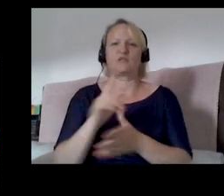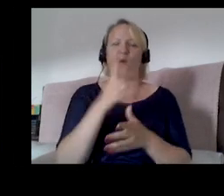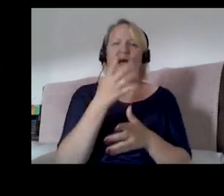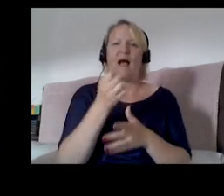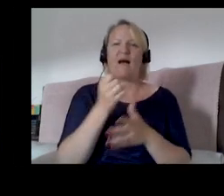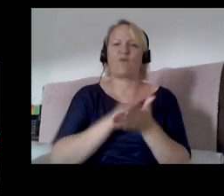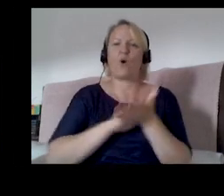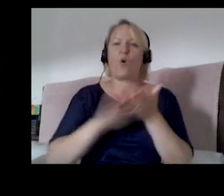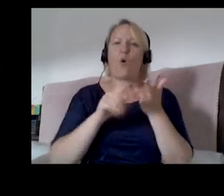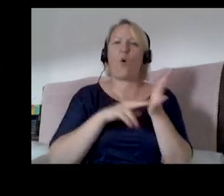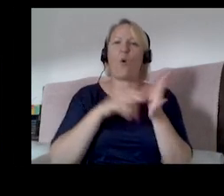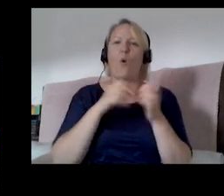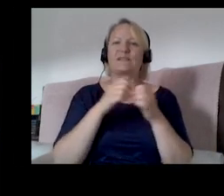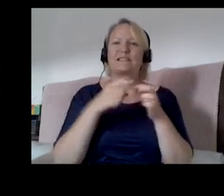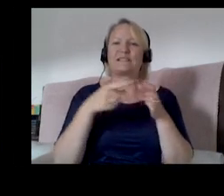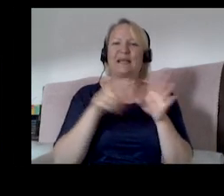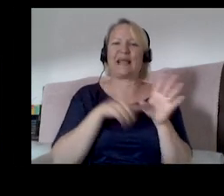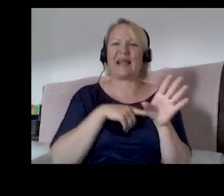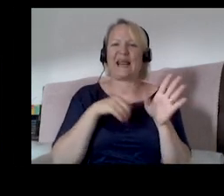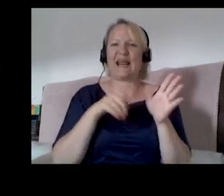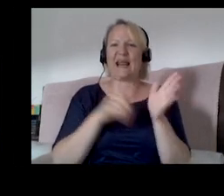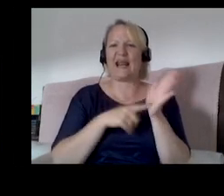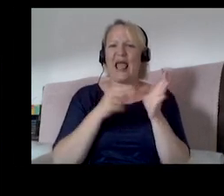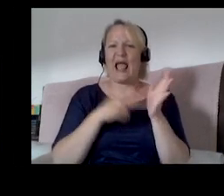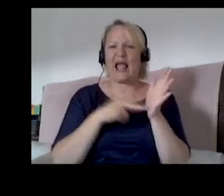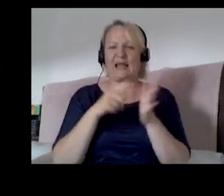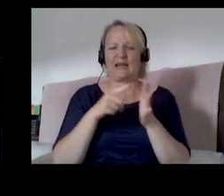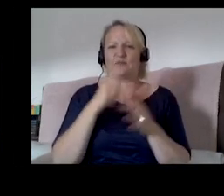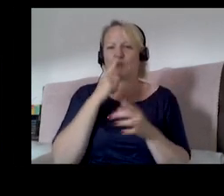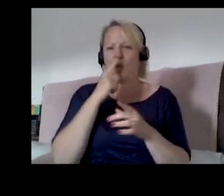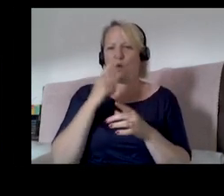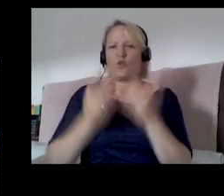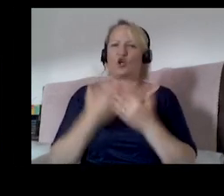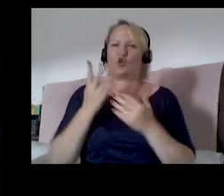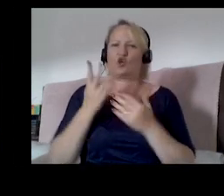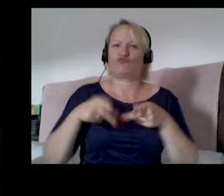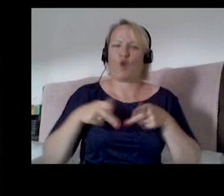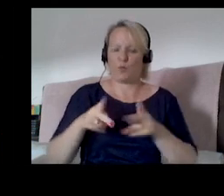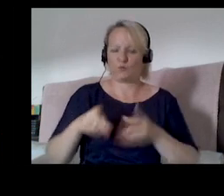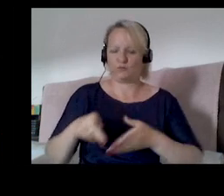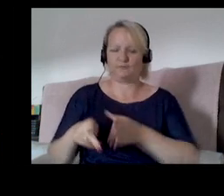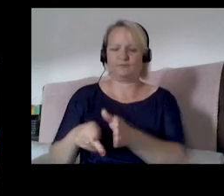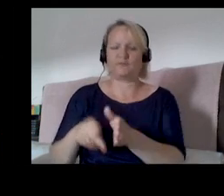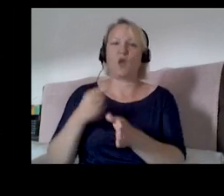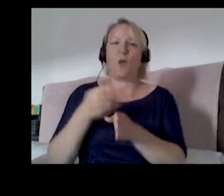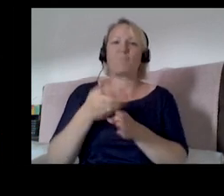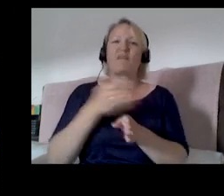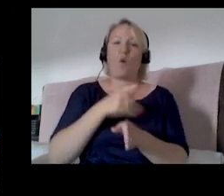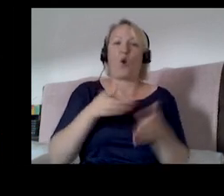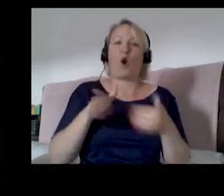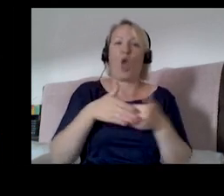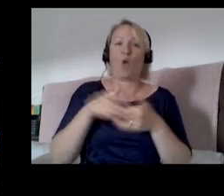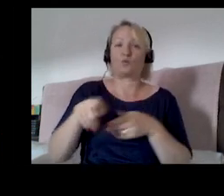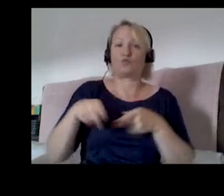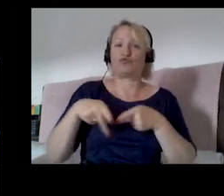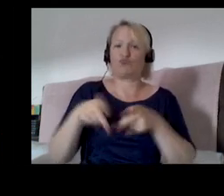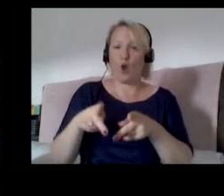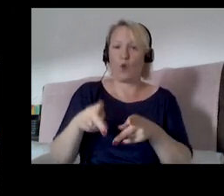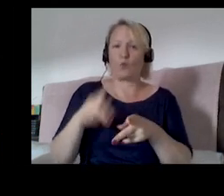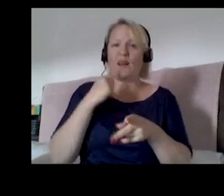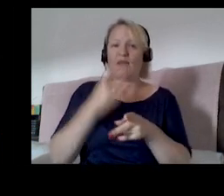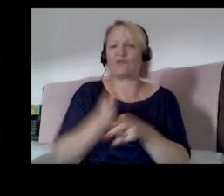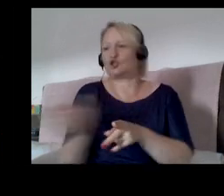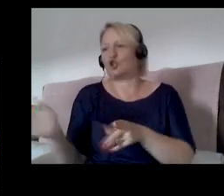A1013. The compound is located on Hornsby Lane, which would be permanently severed either side of the new road. Before the